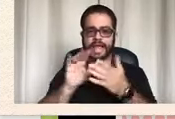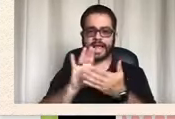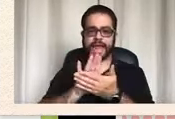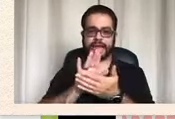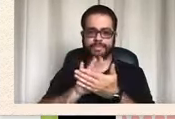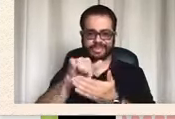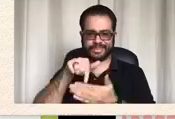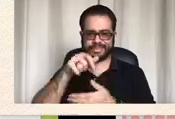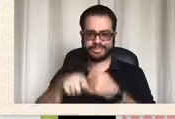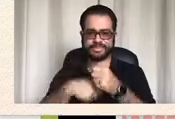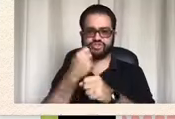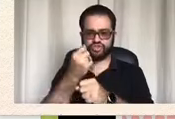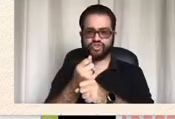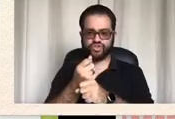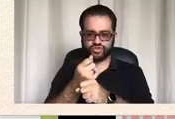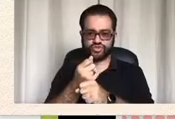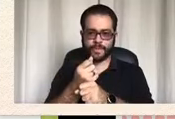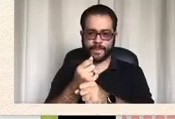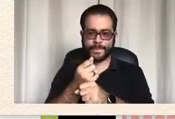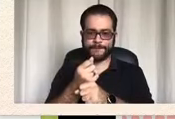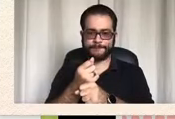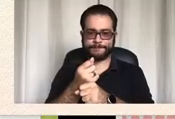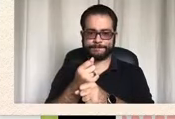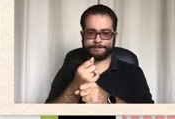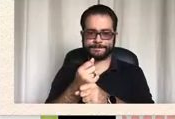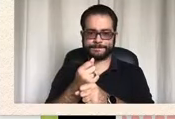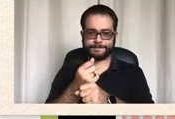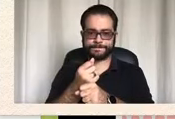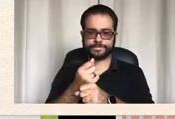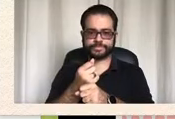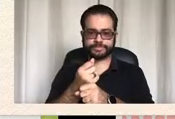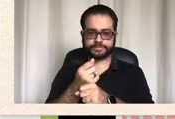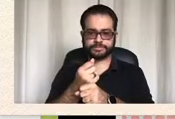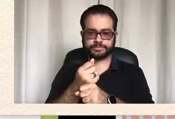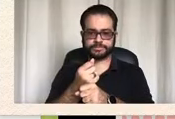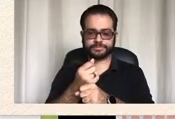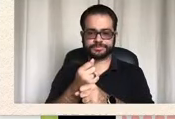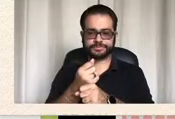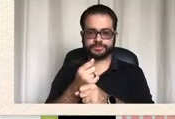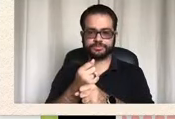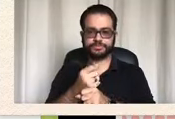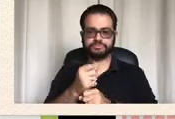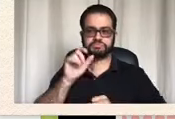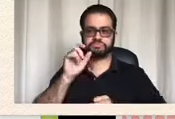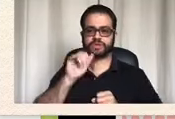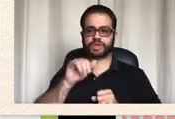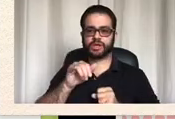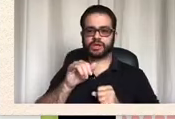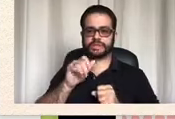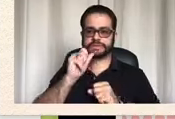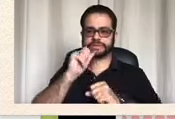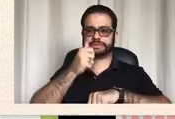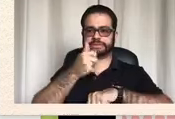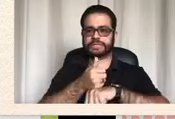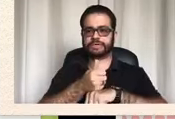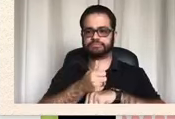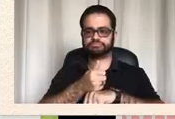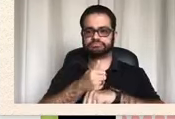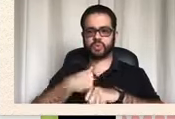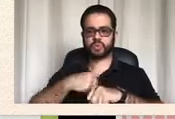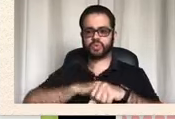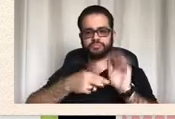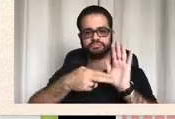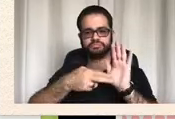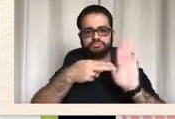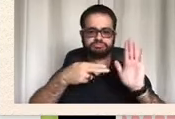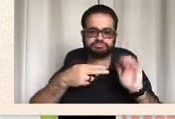And it marked ourselves as experts. So we're marketing